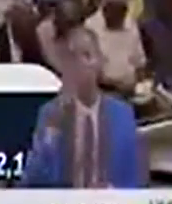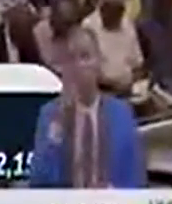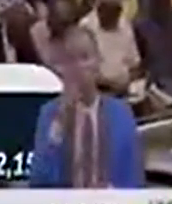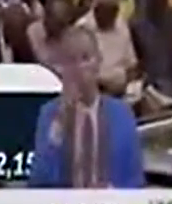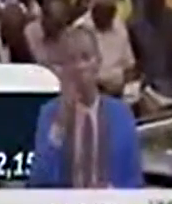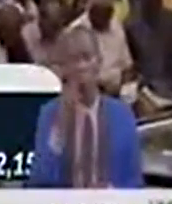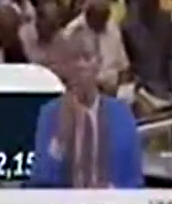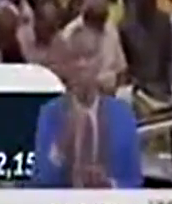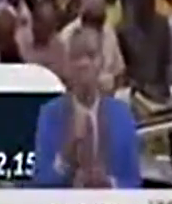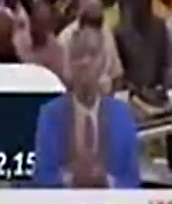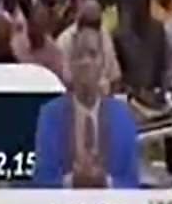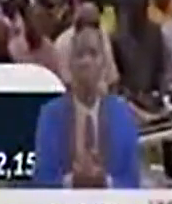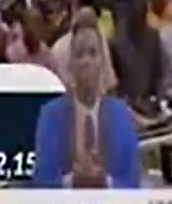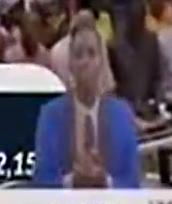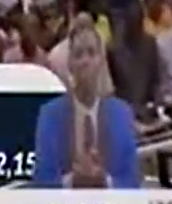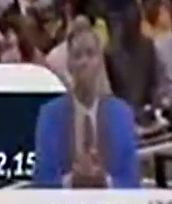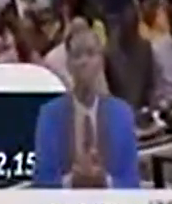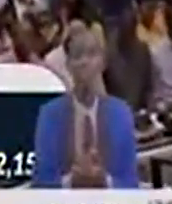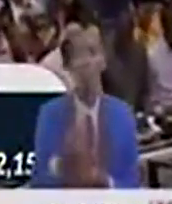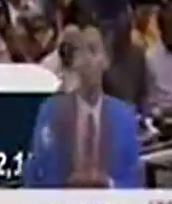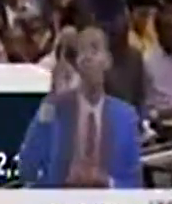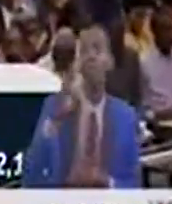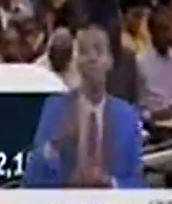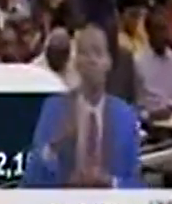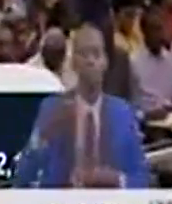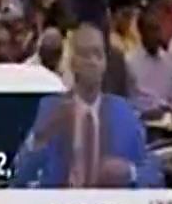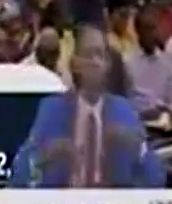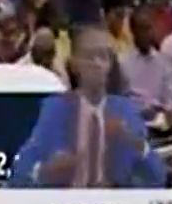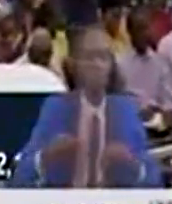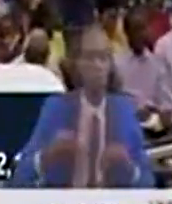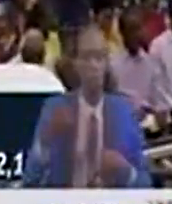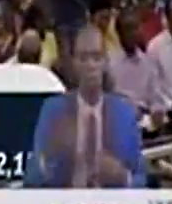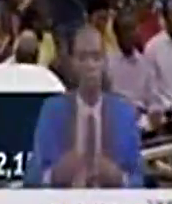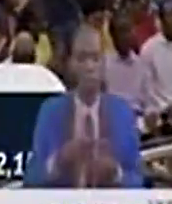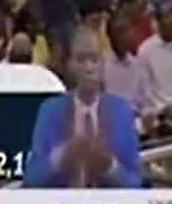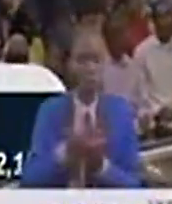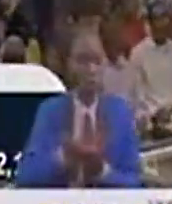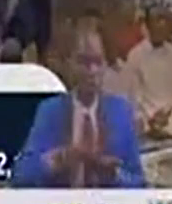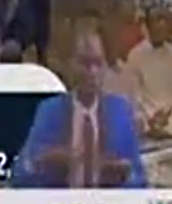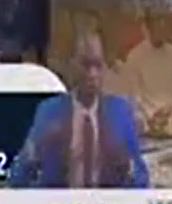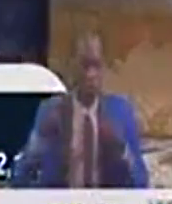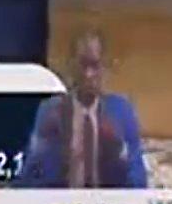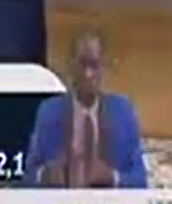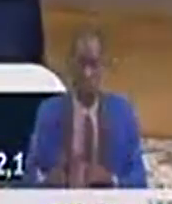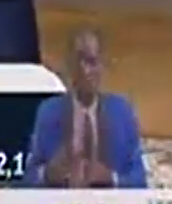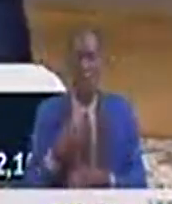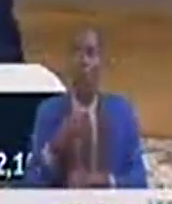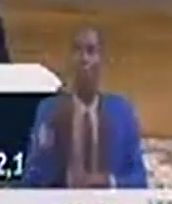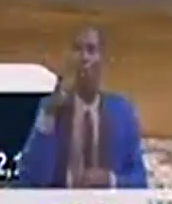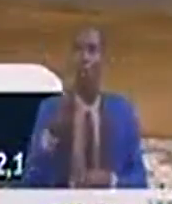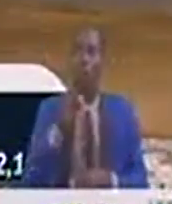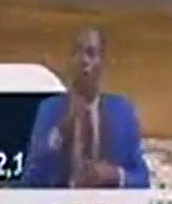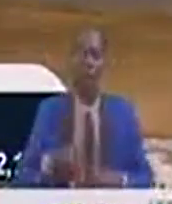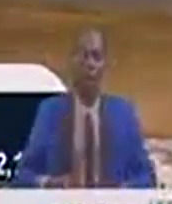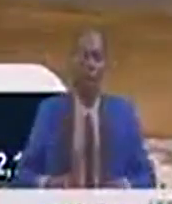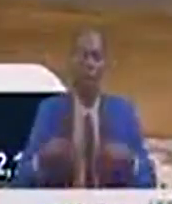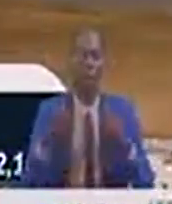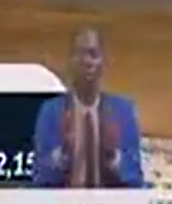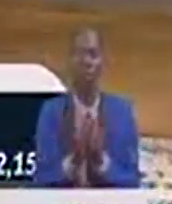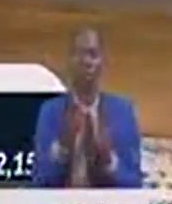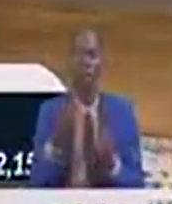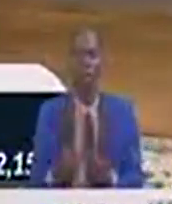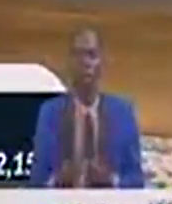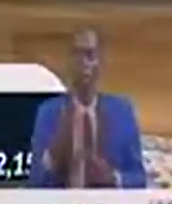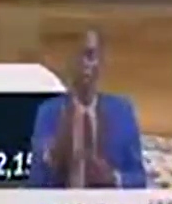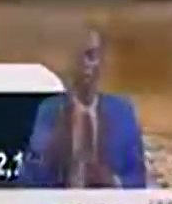says, God judges the righteous, and God is angry with the wicked